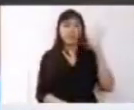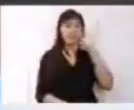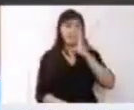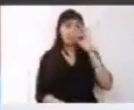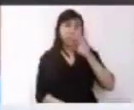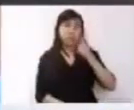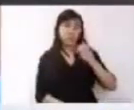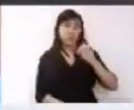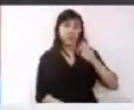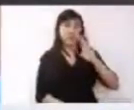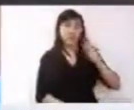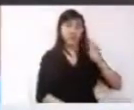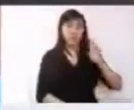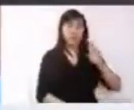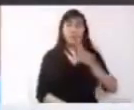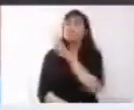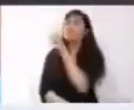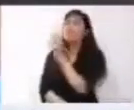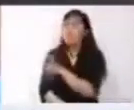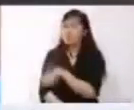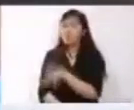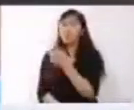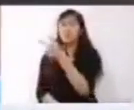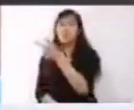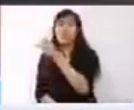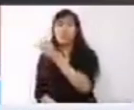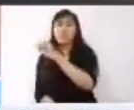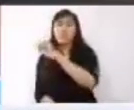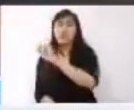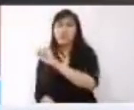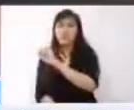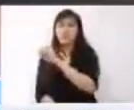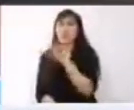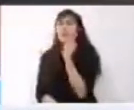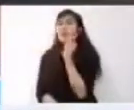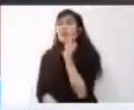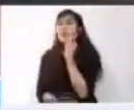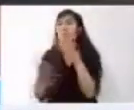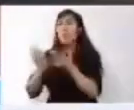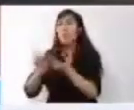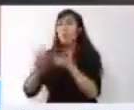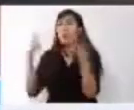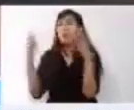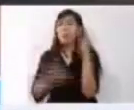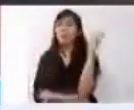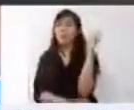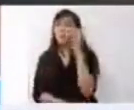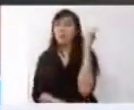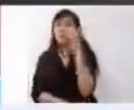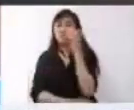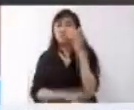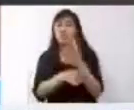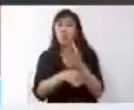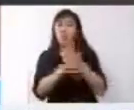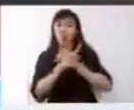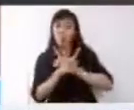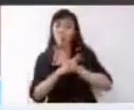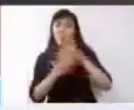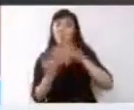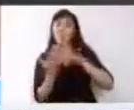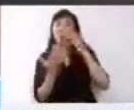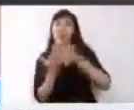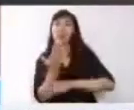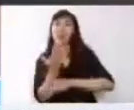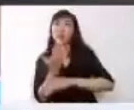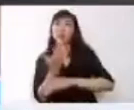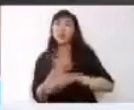Rocky, last April, itong emergency loan program. You can borrow up to 40,000 pesos payable over